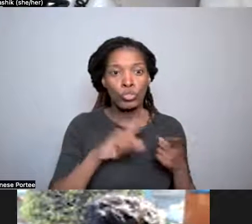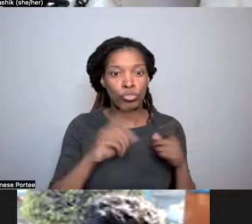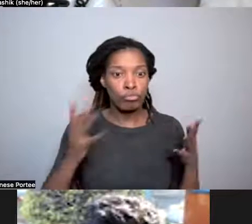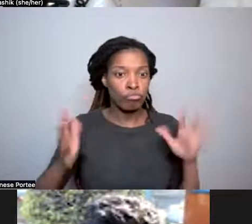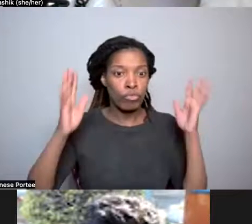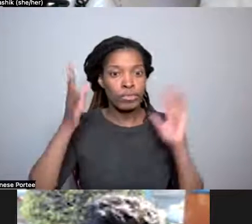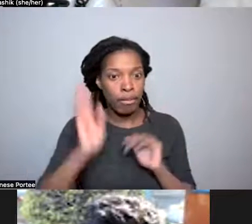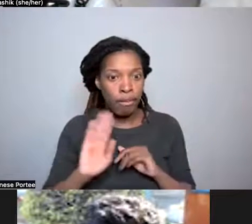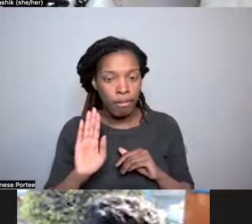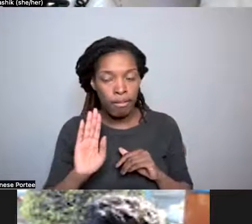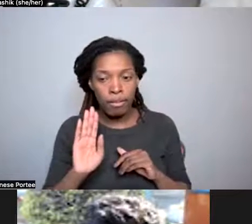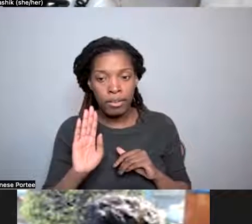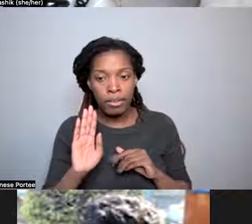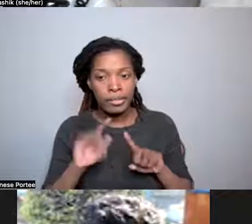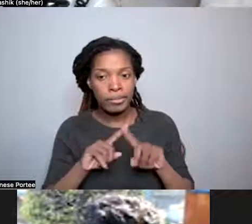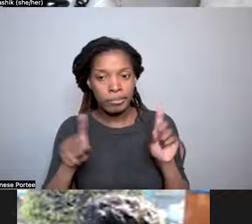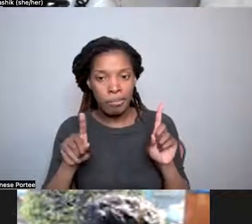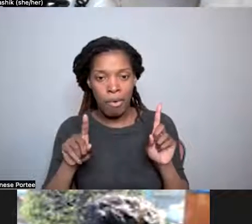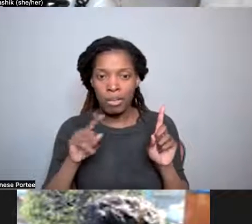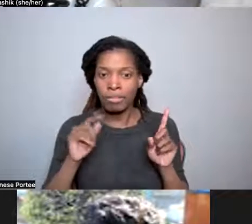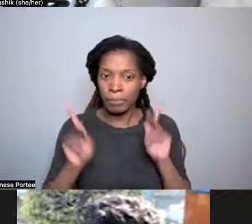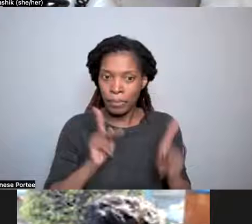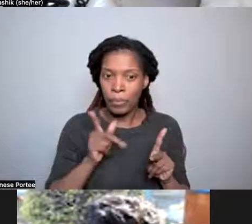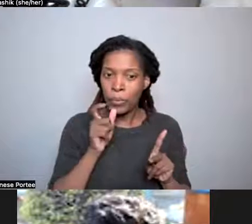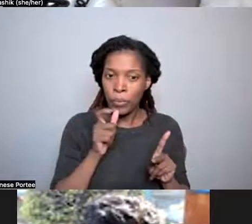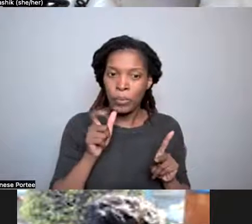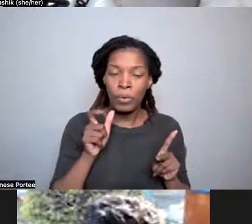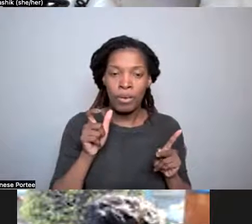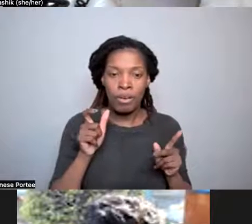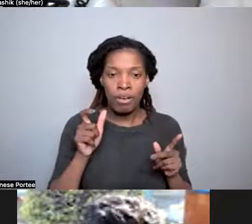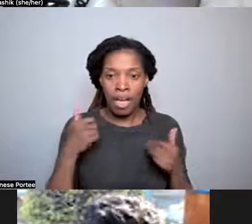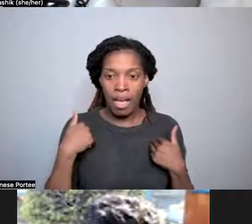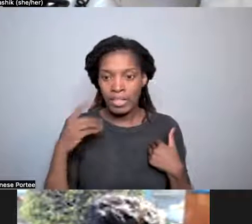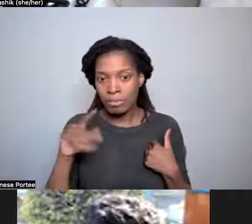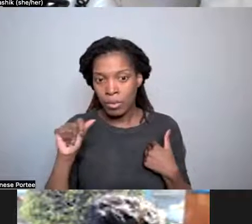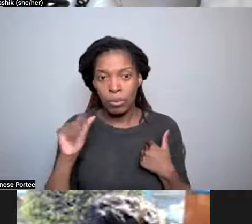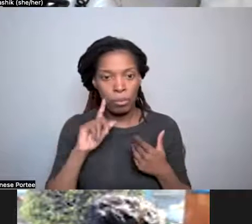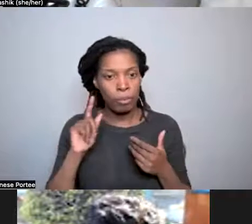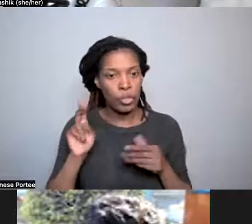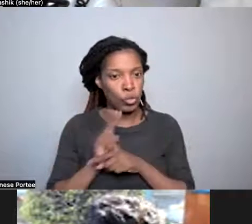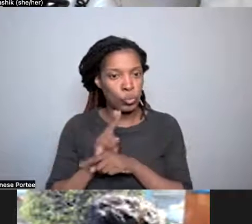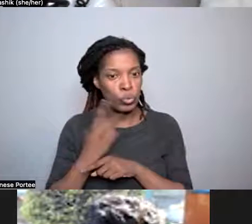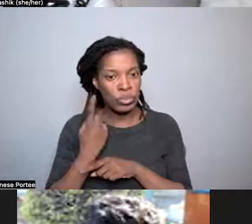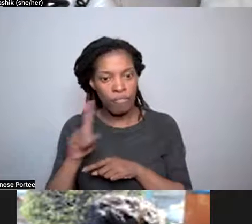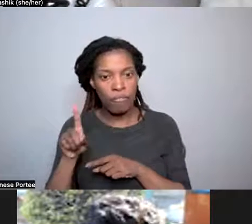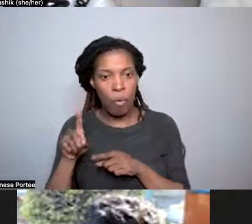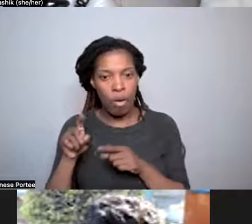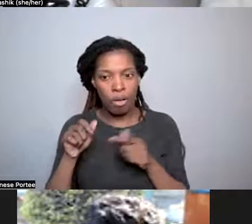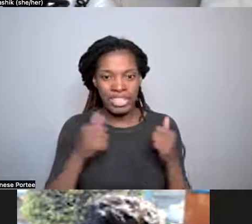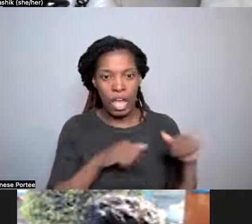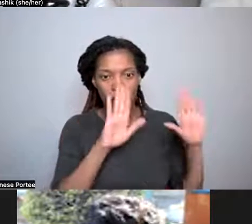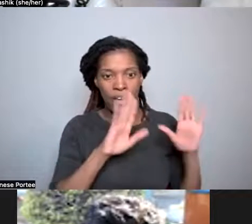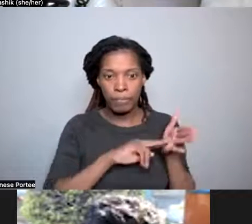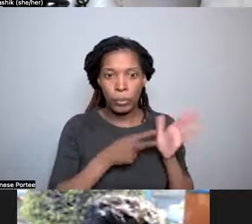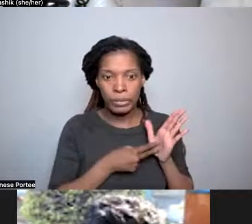make us disabled to be used for Christian purposes. And that's